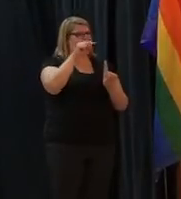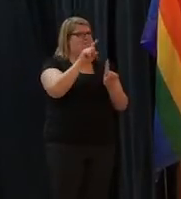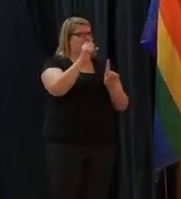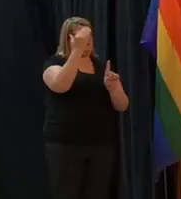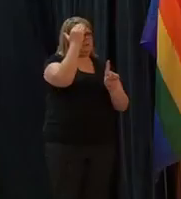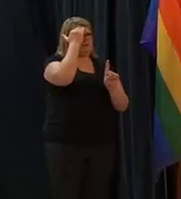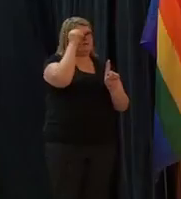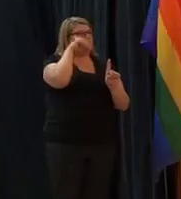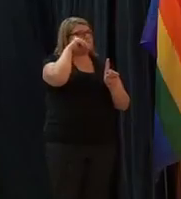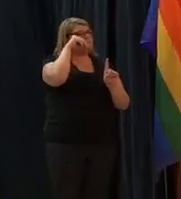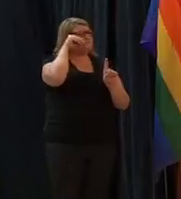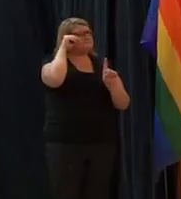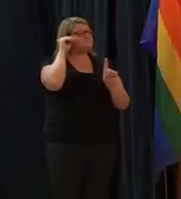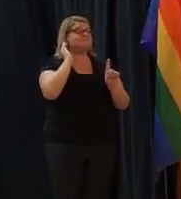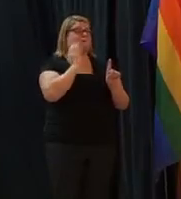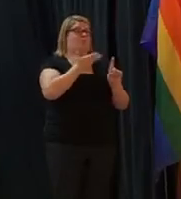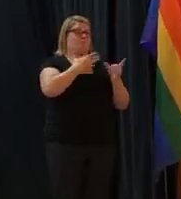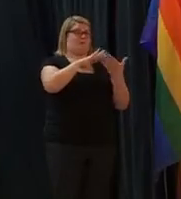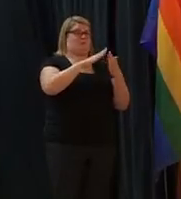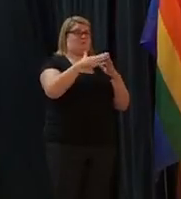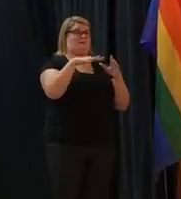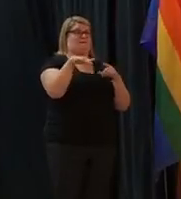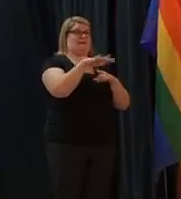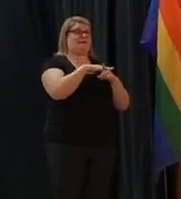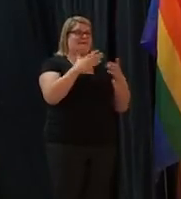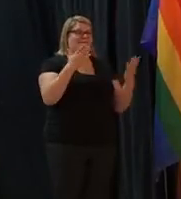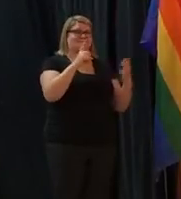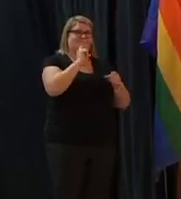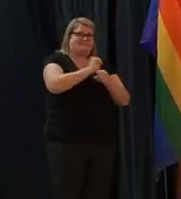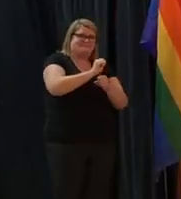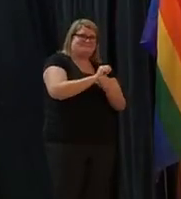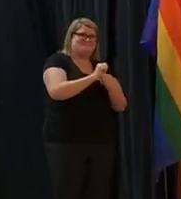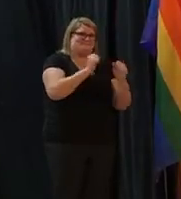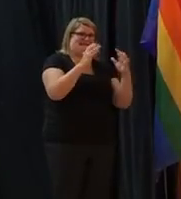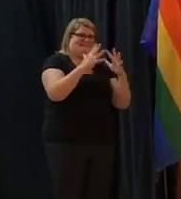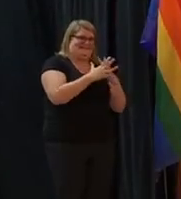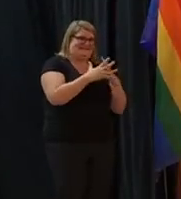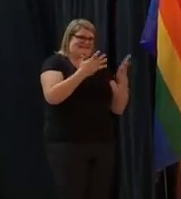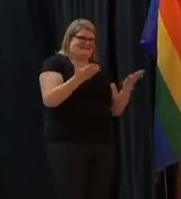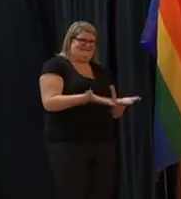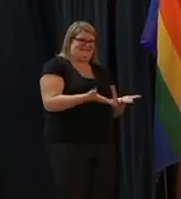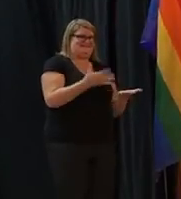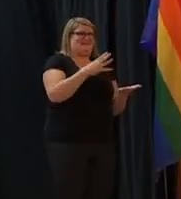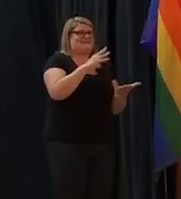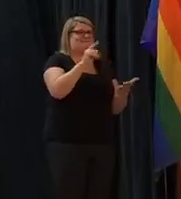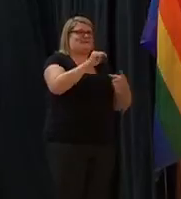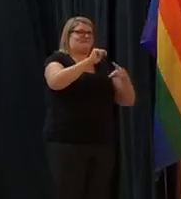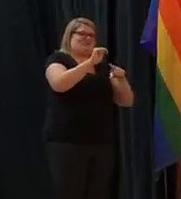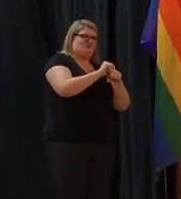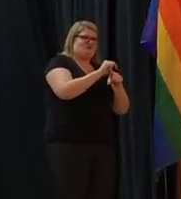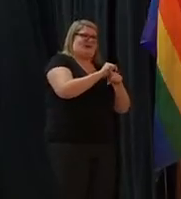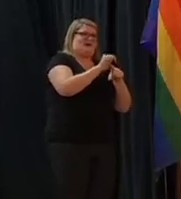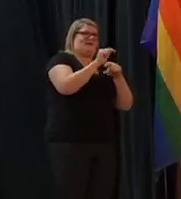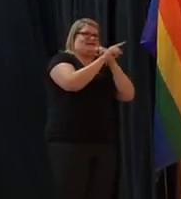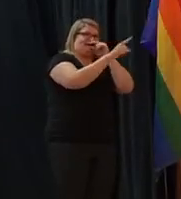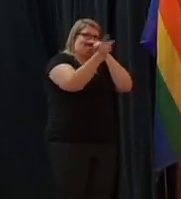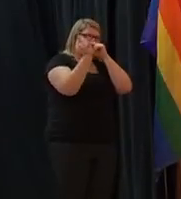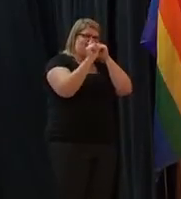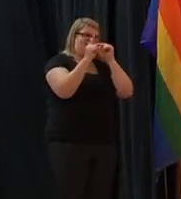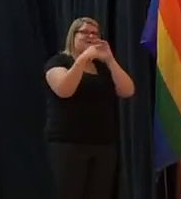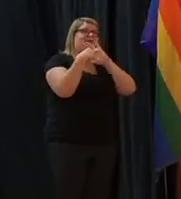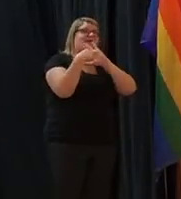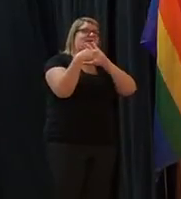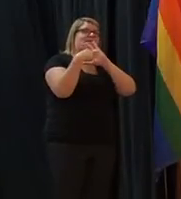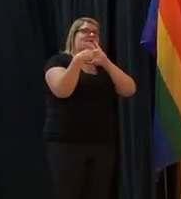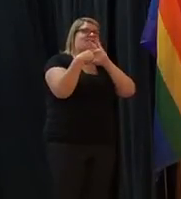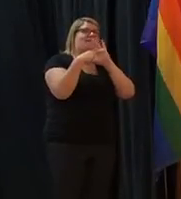that that our community exists, and they have to train the trainers and show them